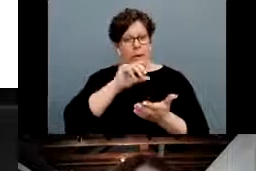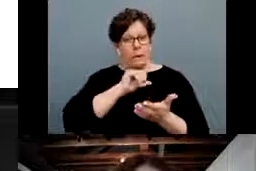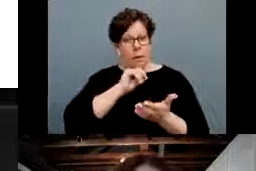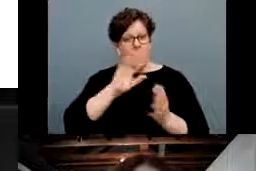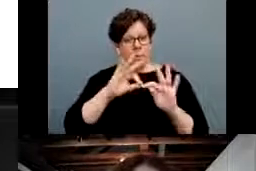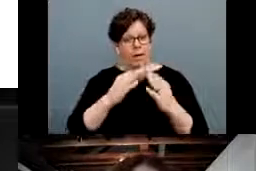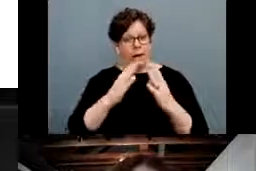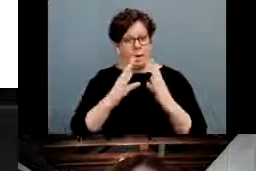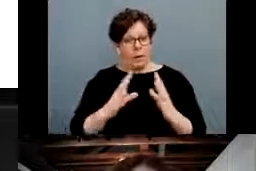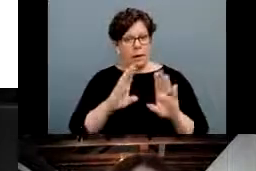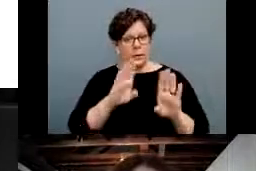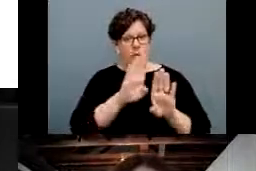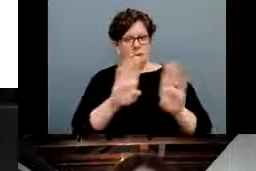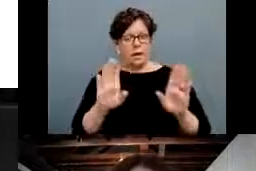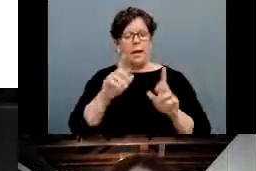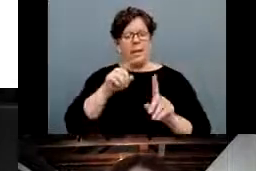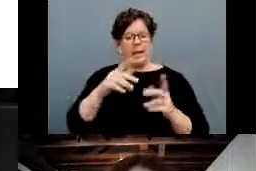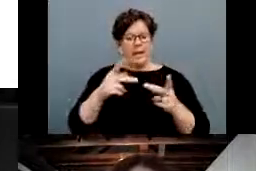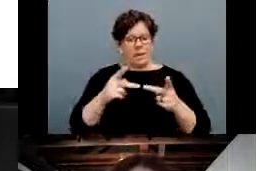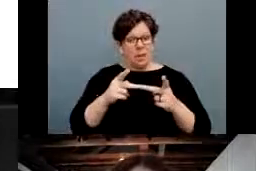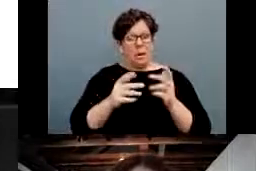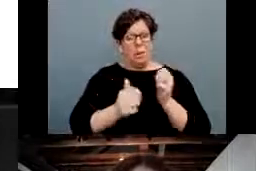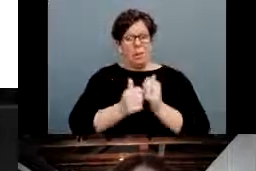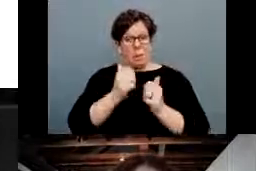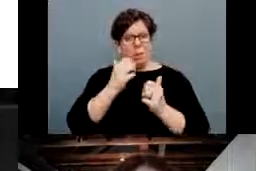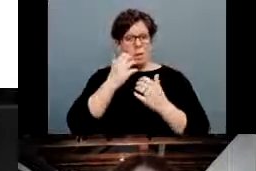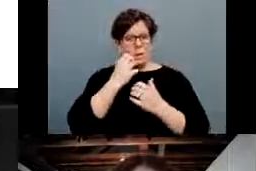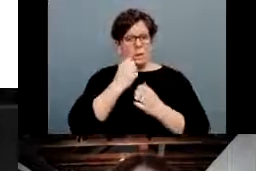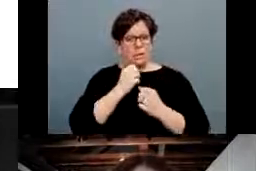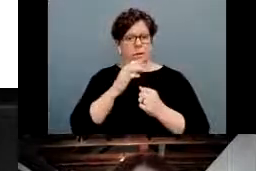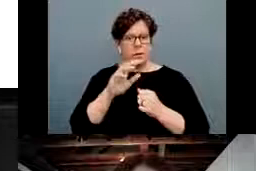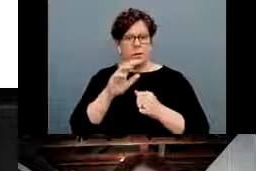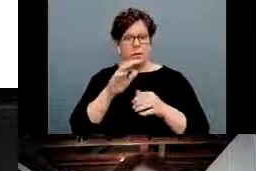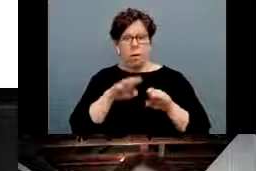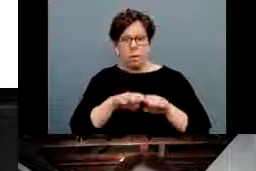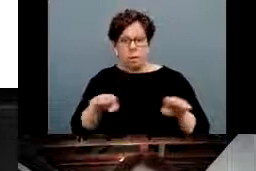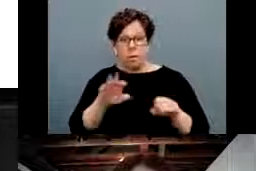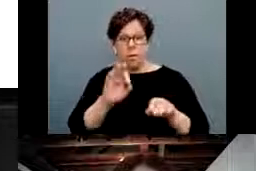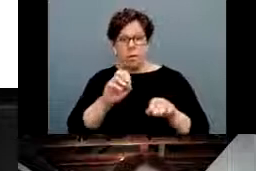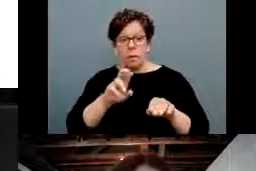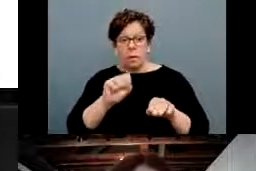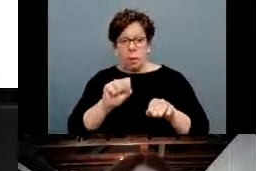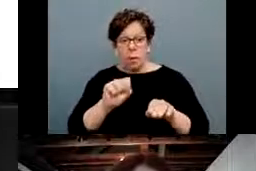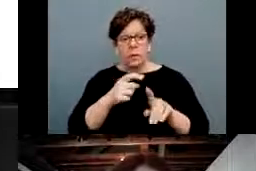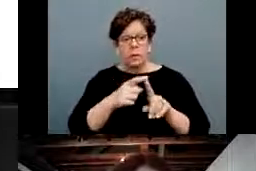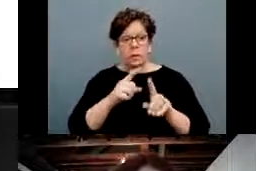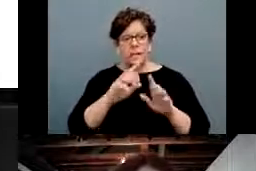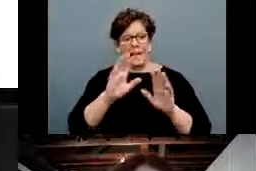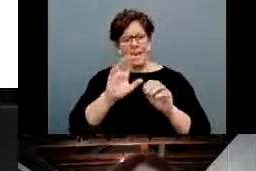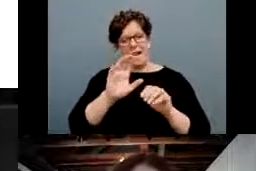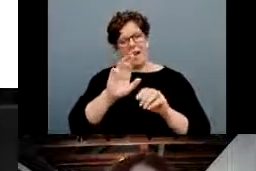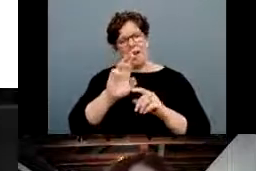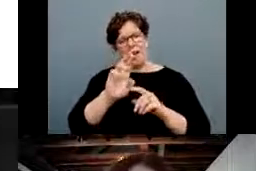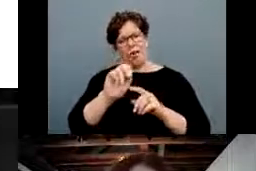many original parts of the house, such as the beautiful hardwood floors and the exposed rafters that we can see in